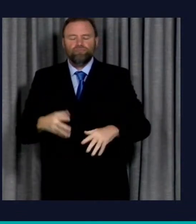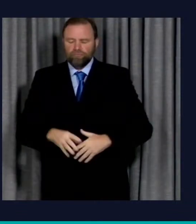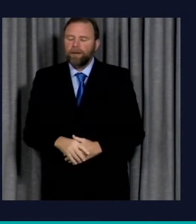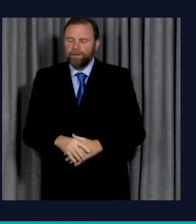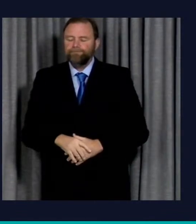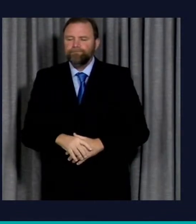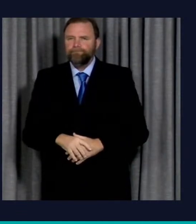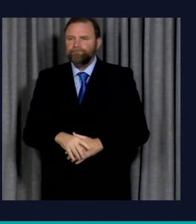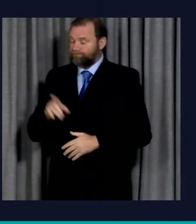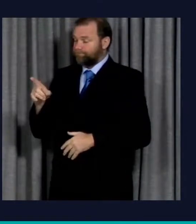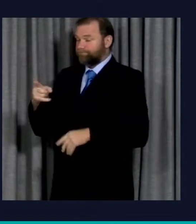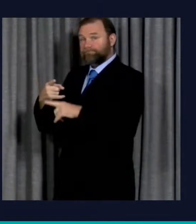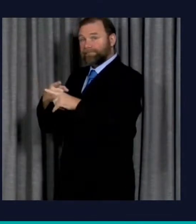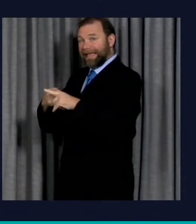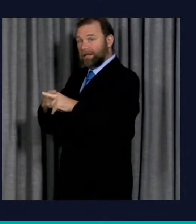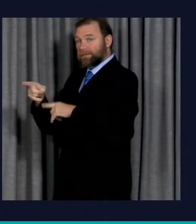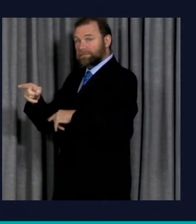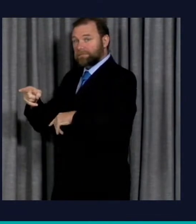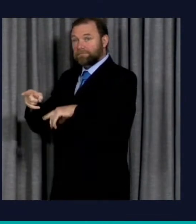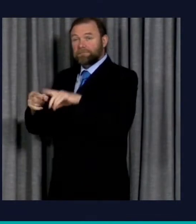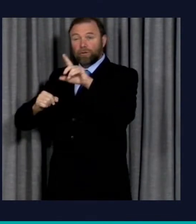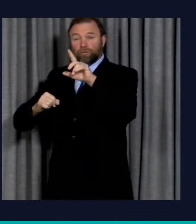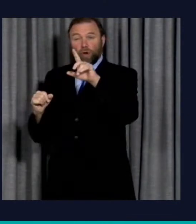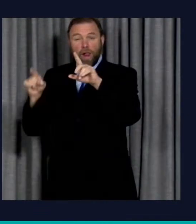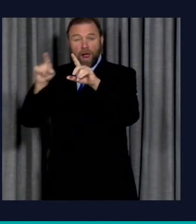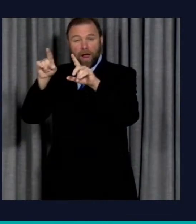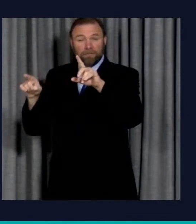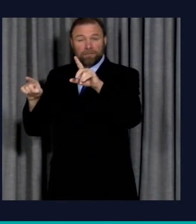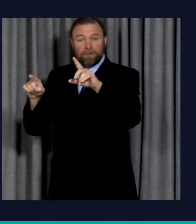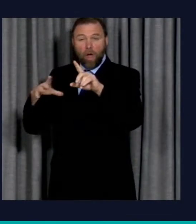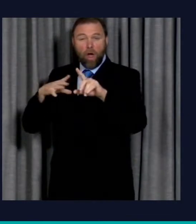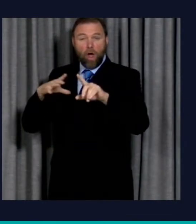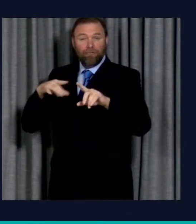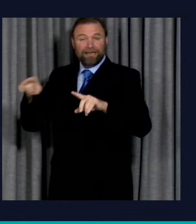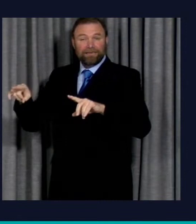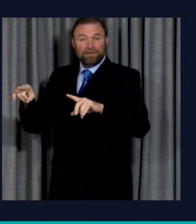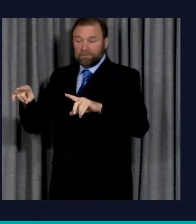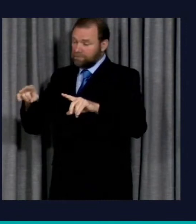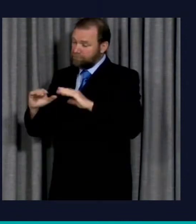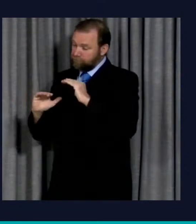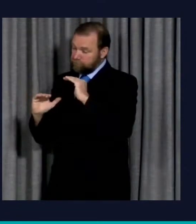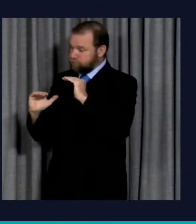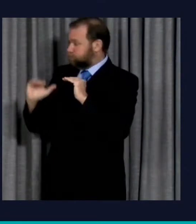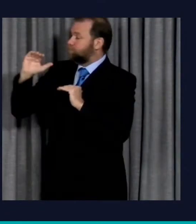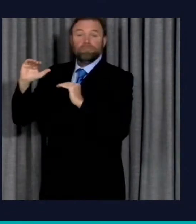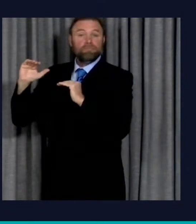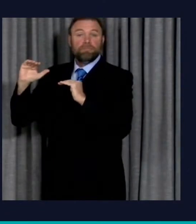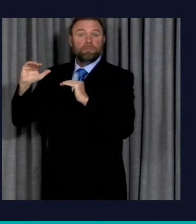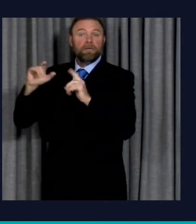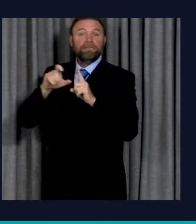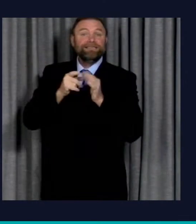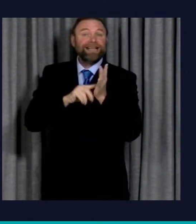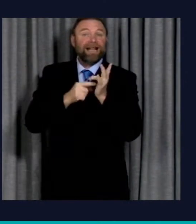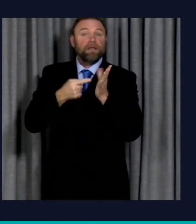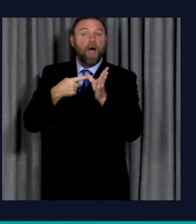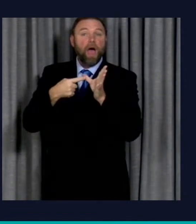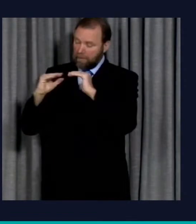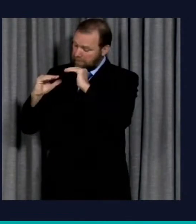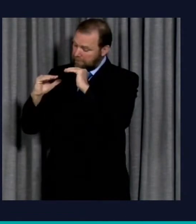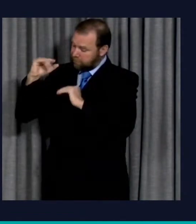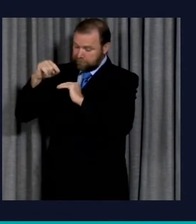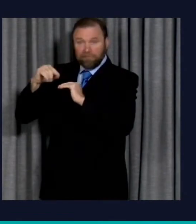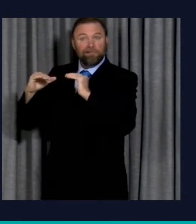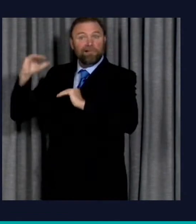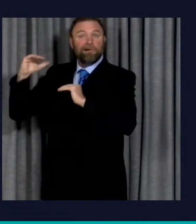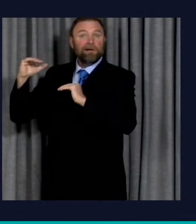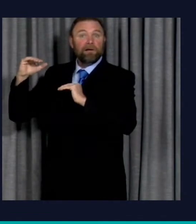In England and Scotland, it has already overtaken the Delta variant and become the dominant